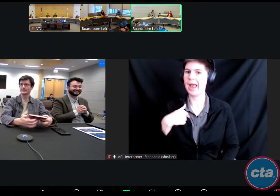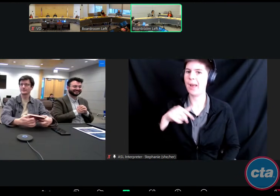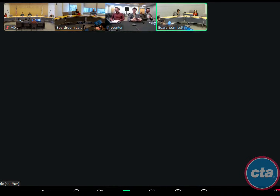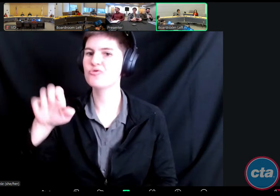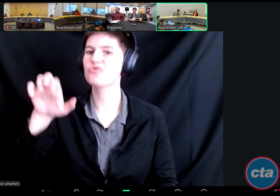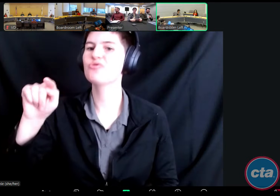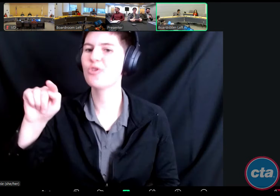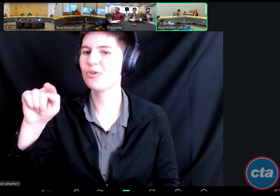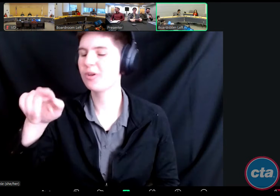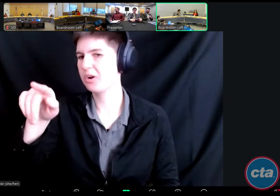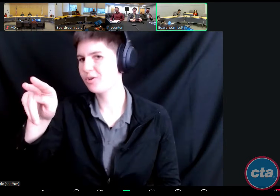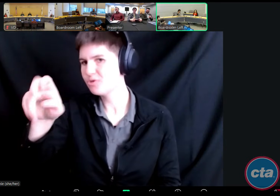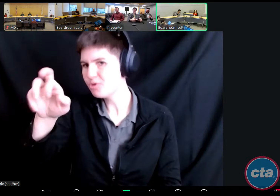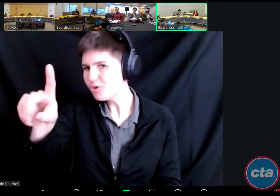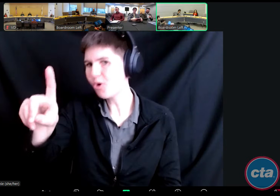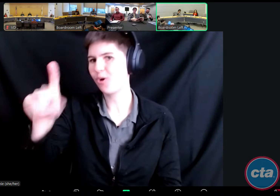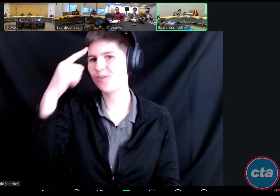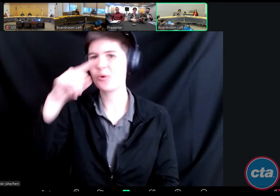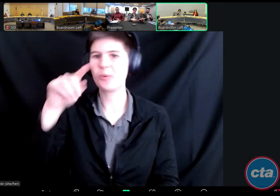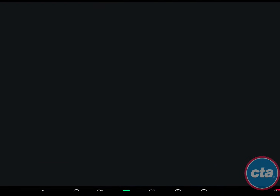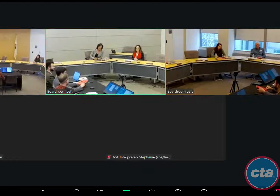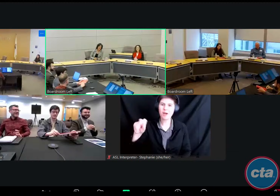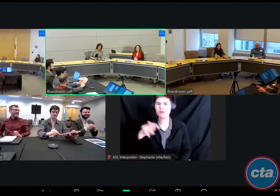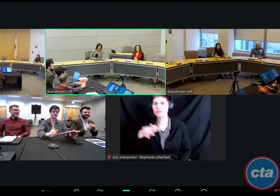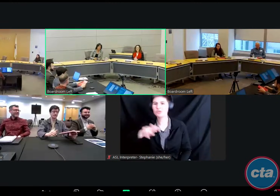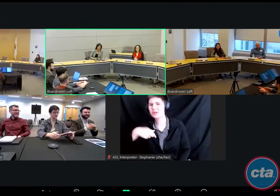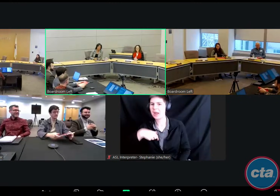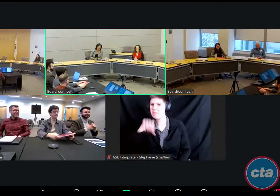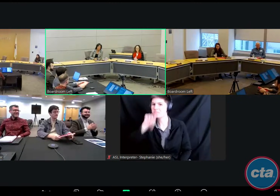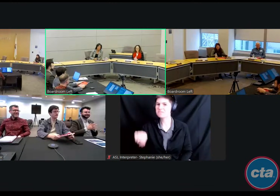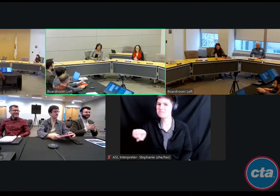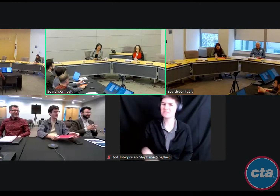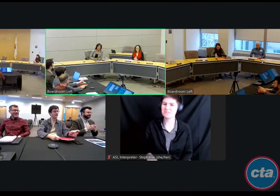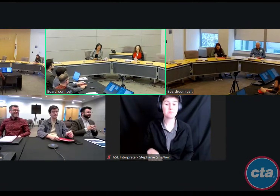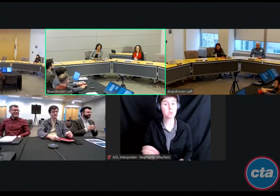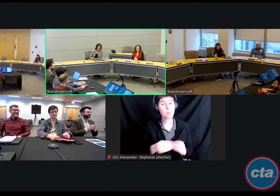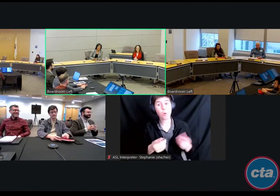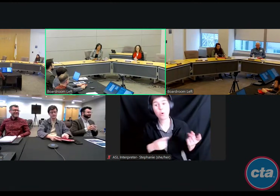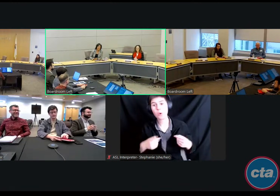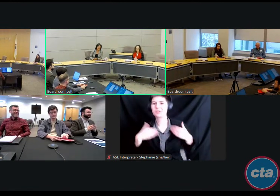questions talk about this some more, like anytime. Yeah.